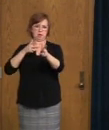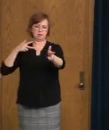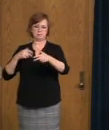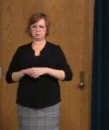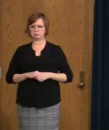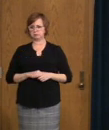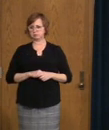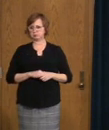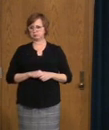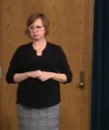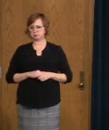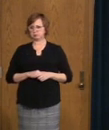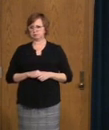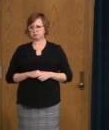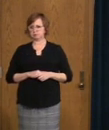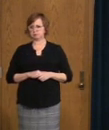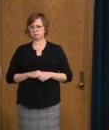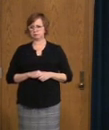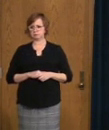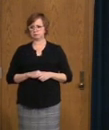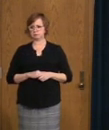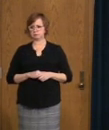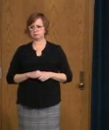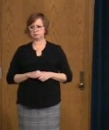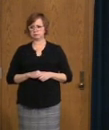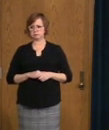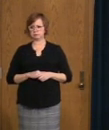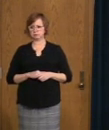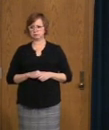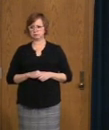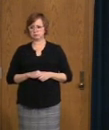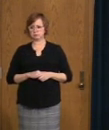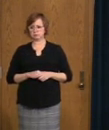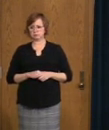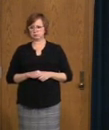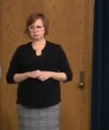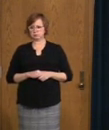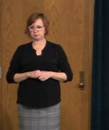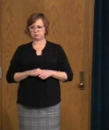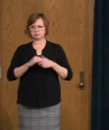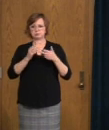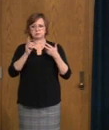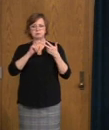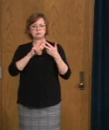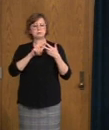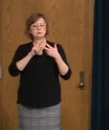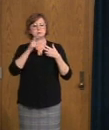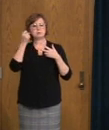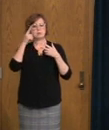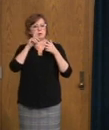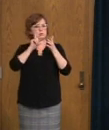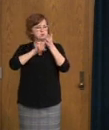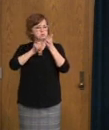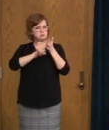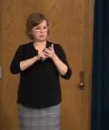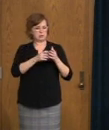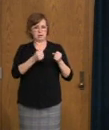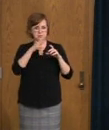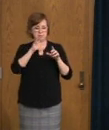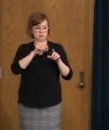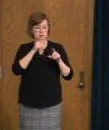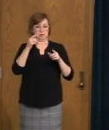Another key plank of our offensive strategy is contact tracing. We've seen around 260 cases per day over the